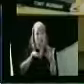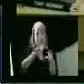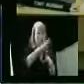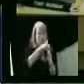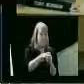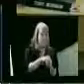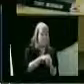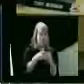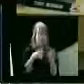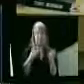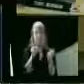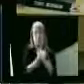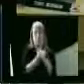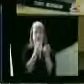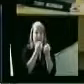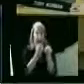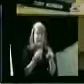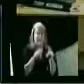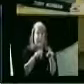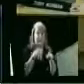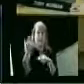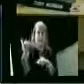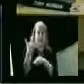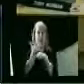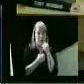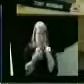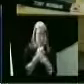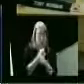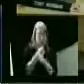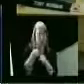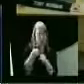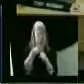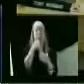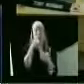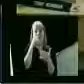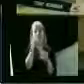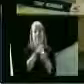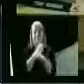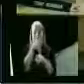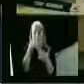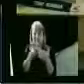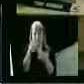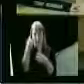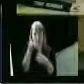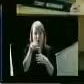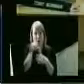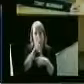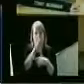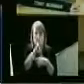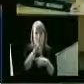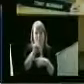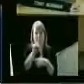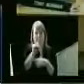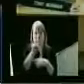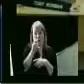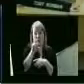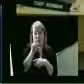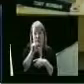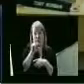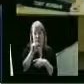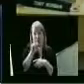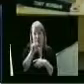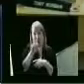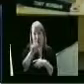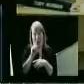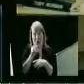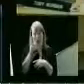effort over three years. And so, I drafted a letter for Dr. McIntyre. provide it for him shortly.